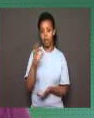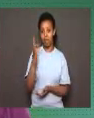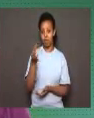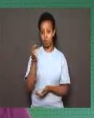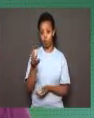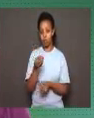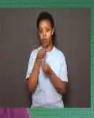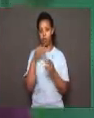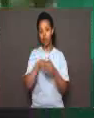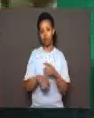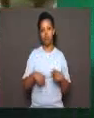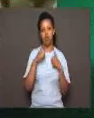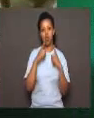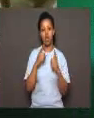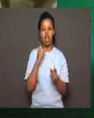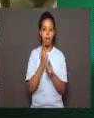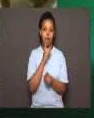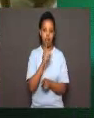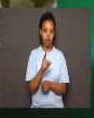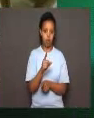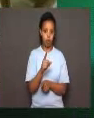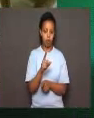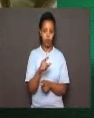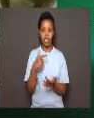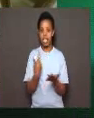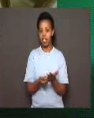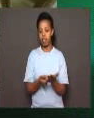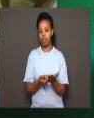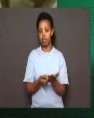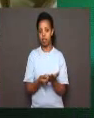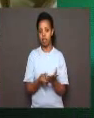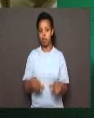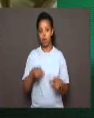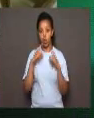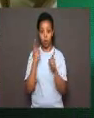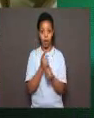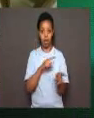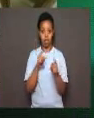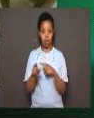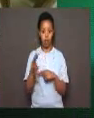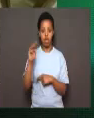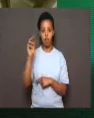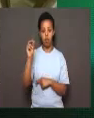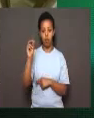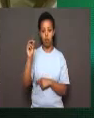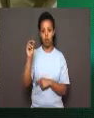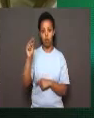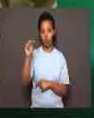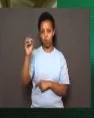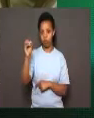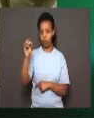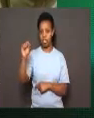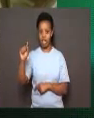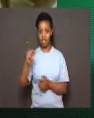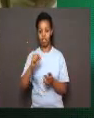in foods. To test for the presence of monosaccharides, maltose and